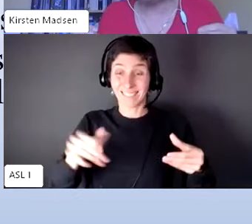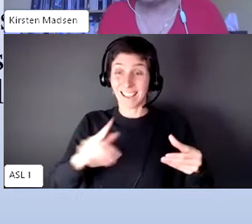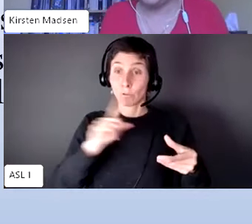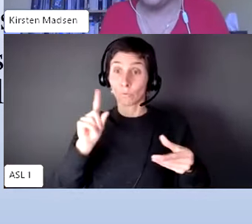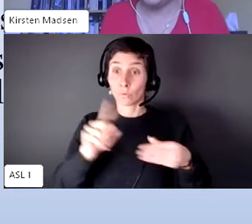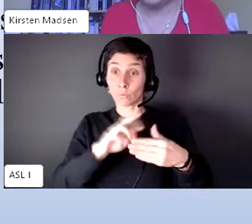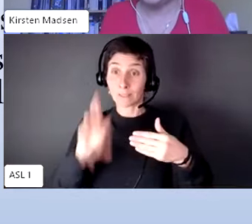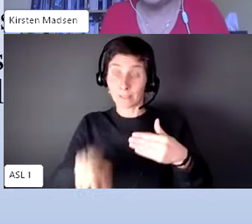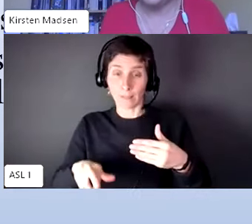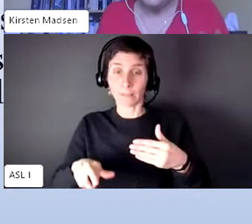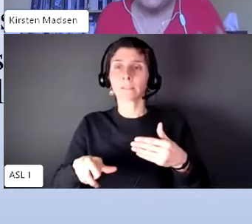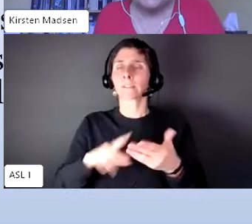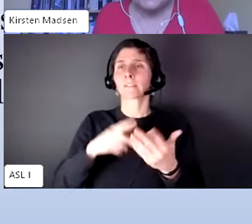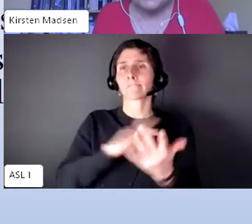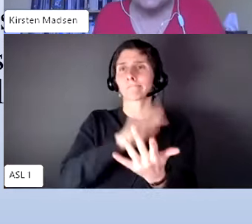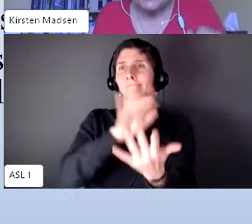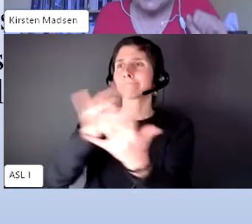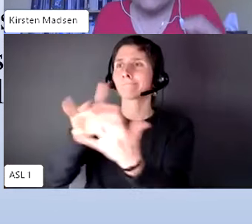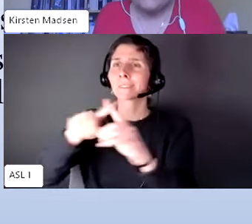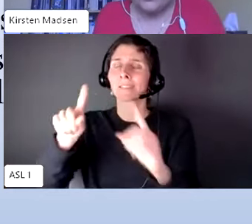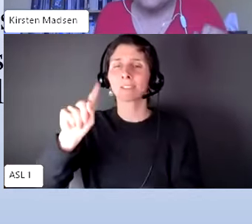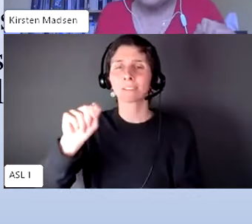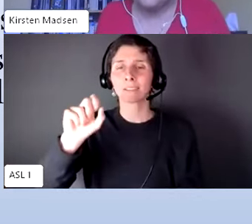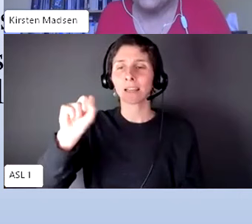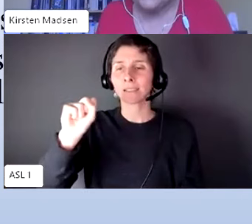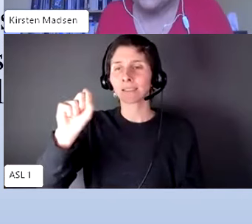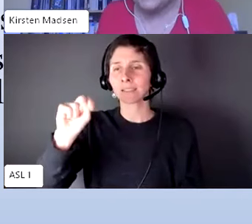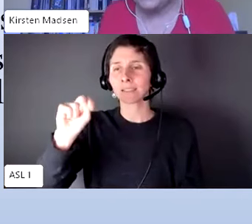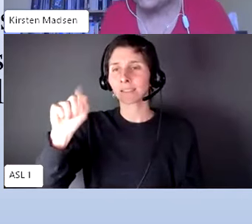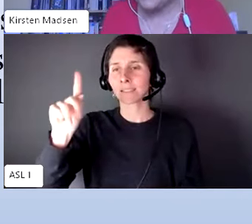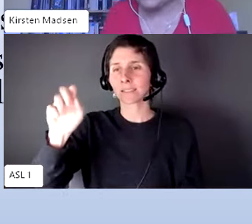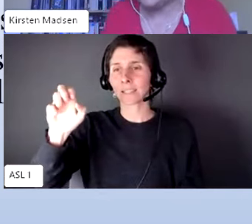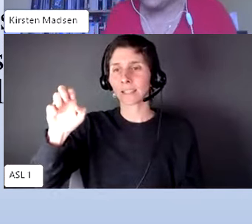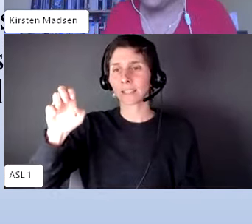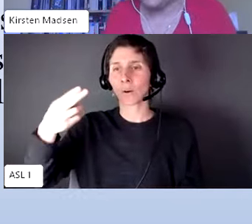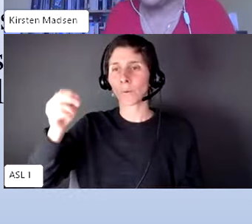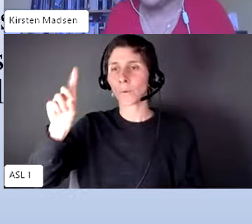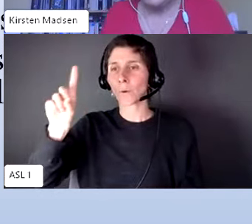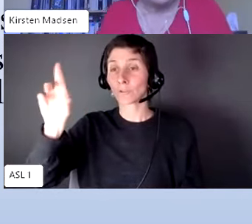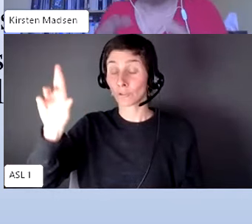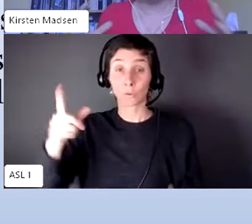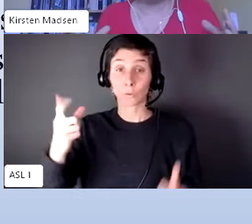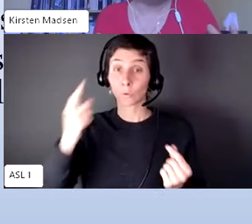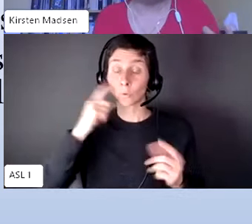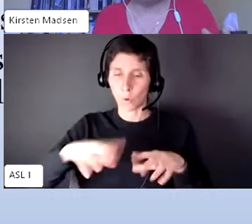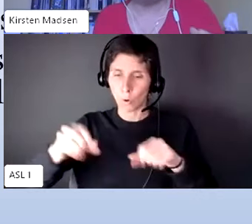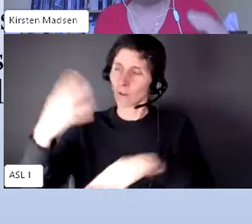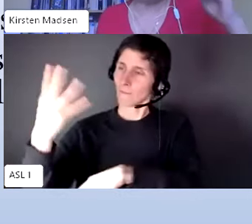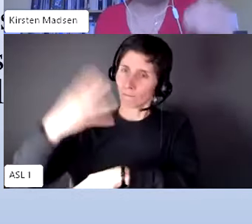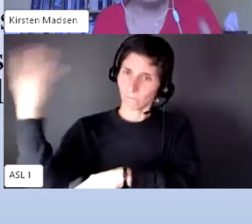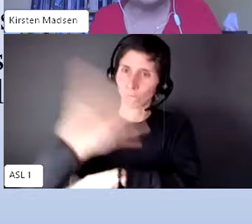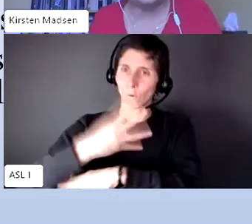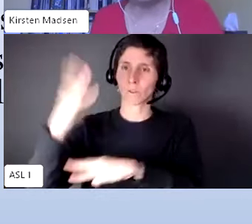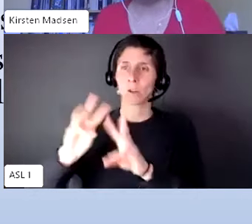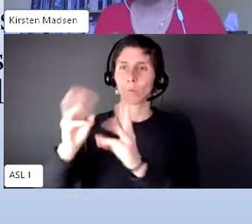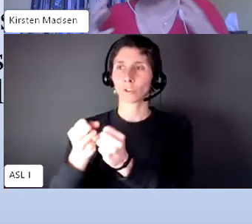to stakeholders. We did it in 4 full-day interactive workshops. And I know many of the people who